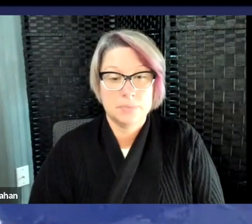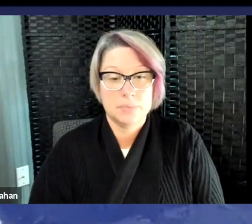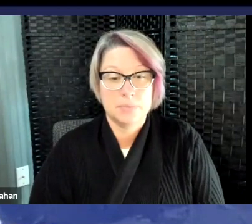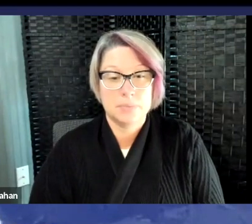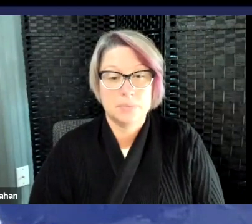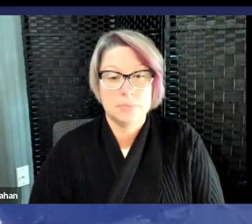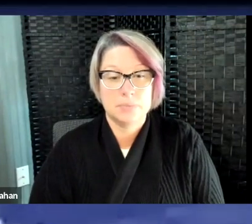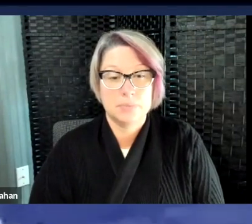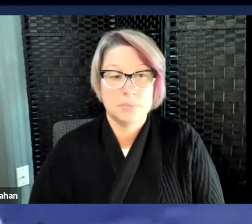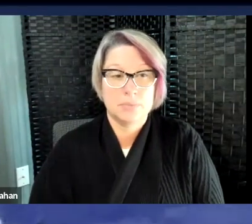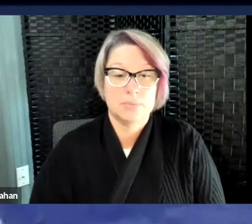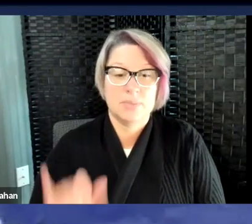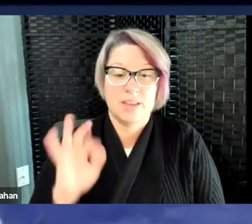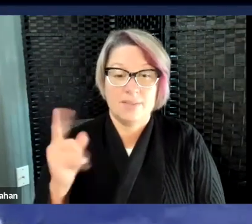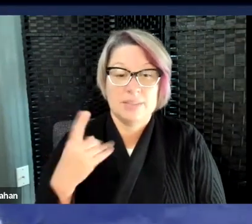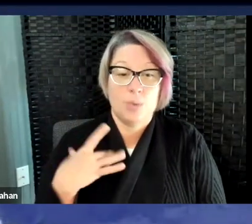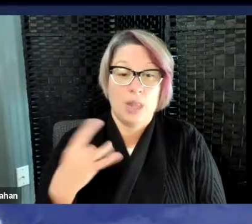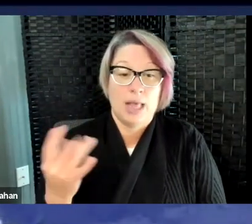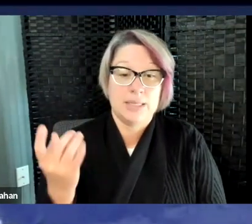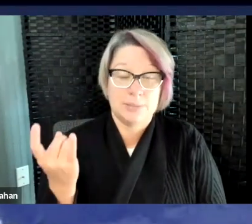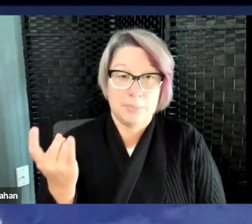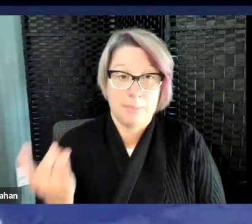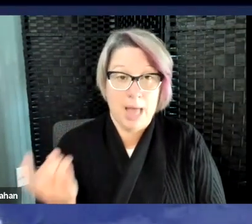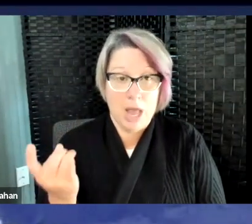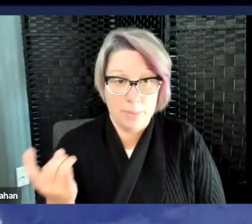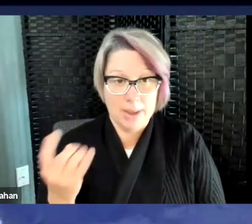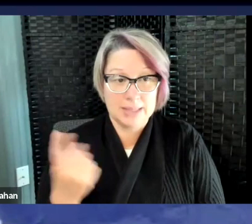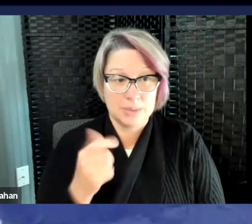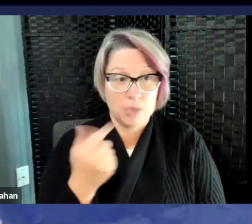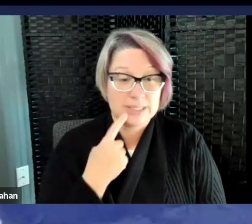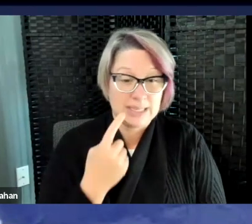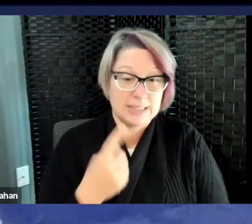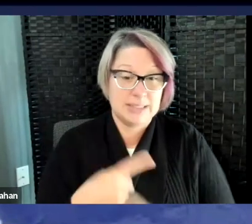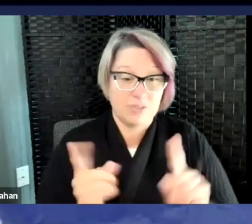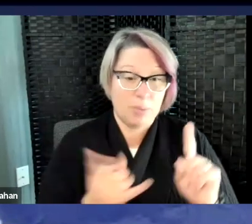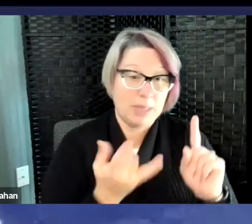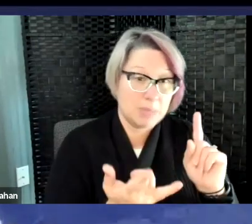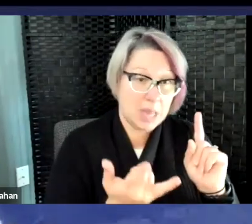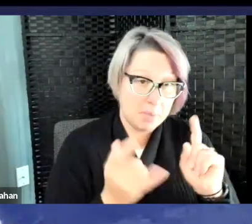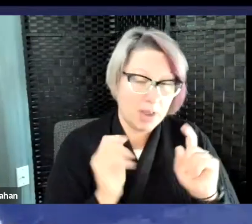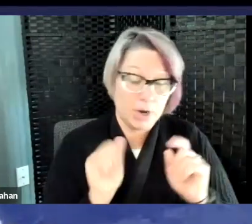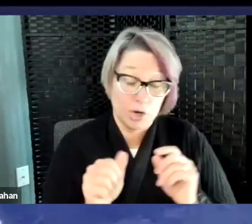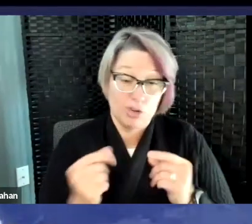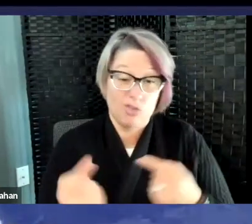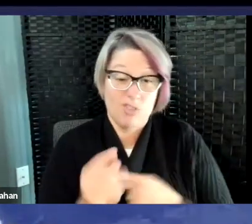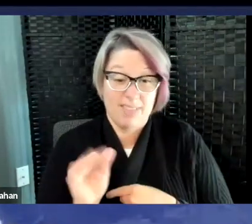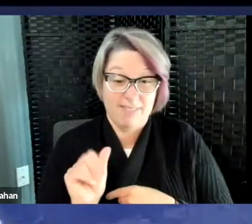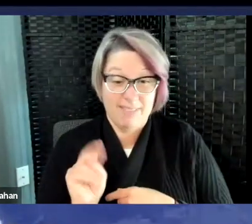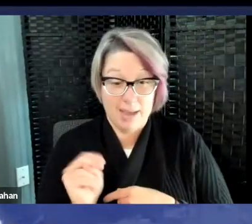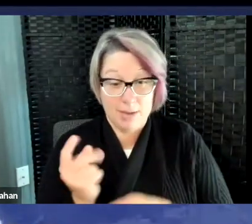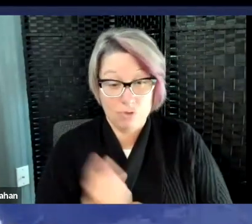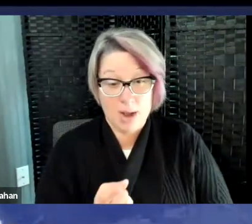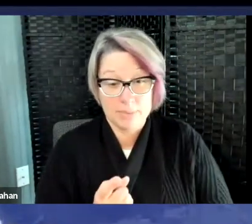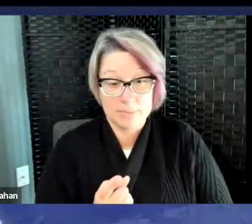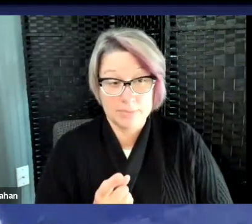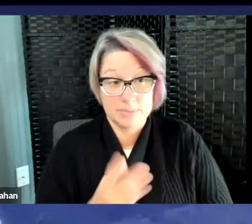Declan says, if someone likes Spider-Man and someone else said something mean about Spider-Man, that could hurt the fan. Absolutely. And again, think about,